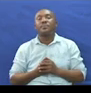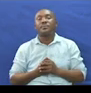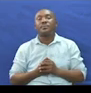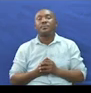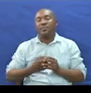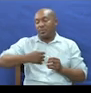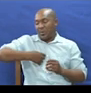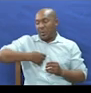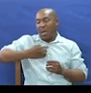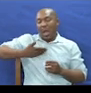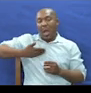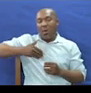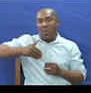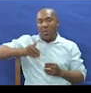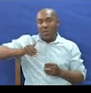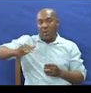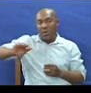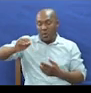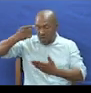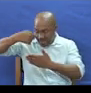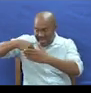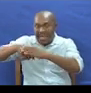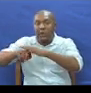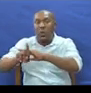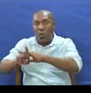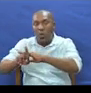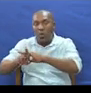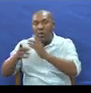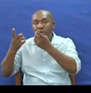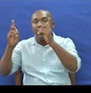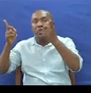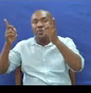I will go into the bushes to look for food.